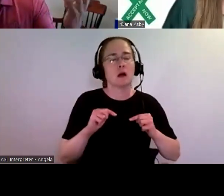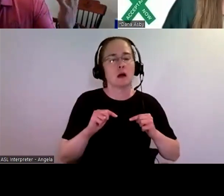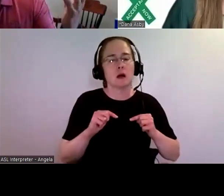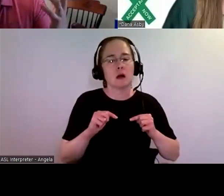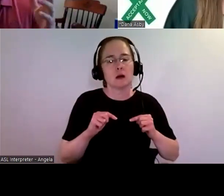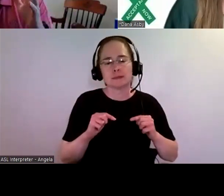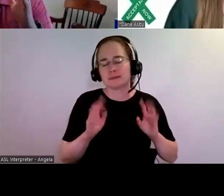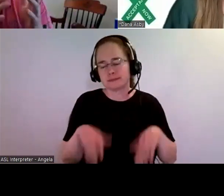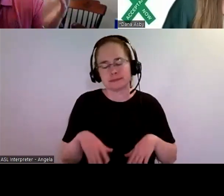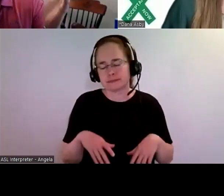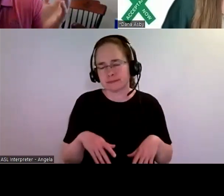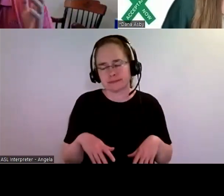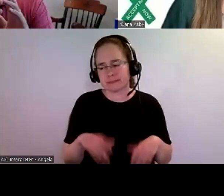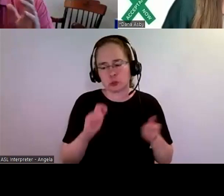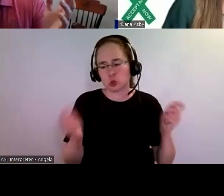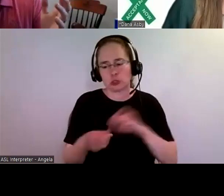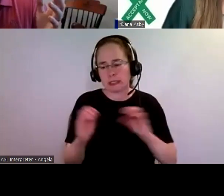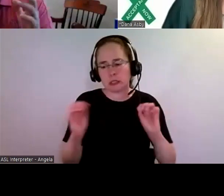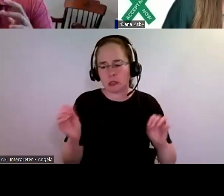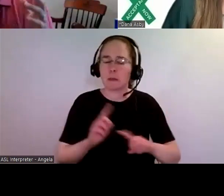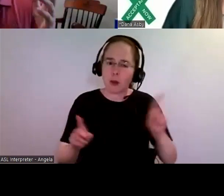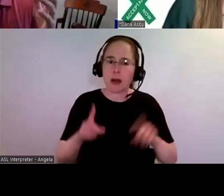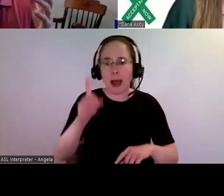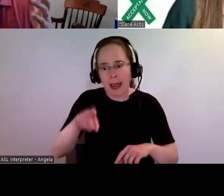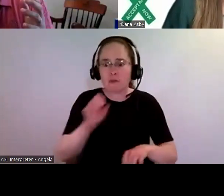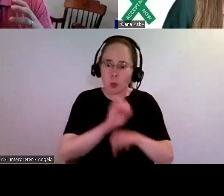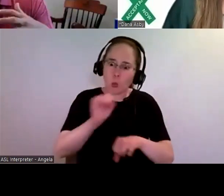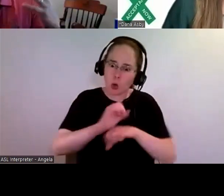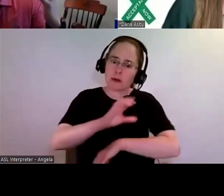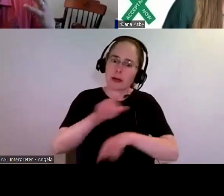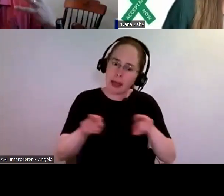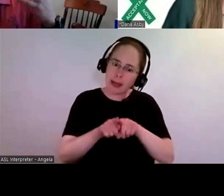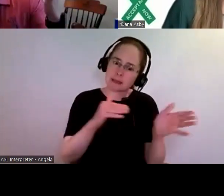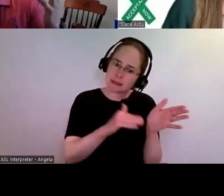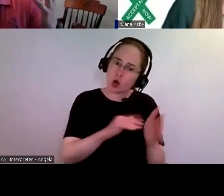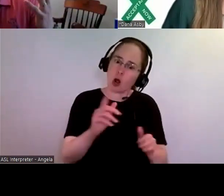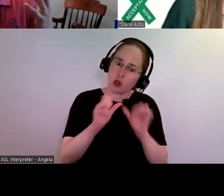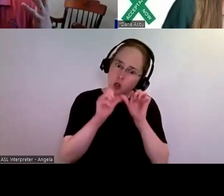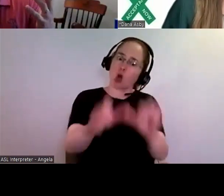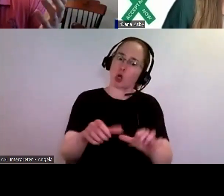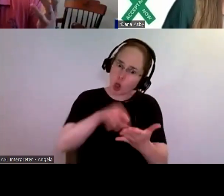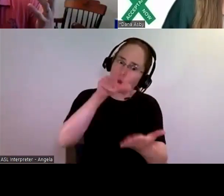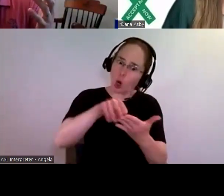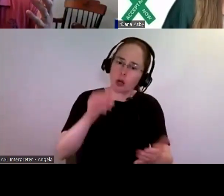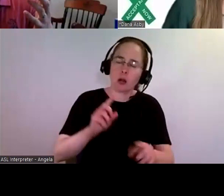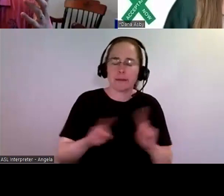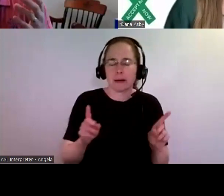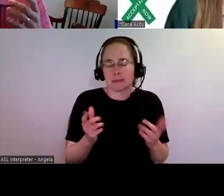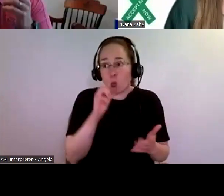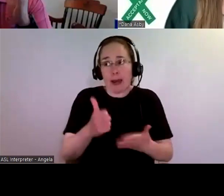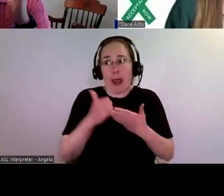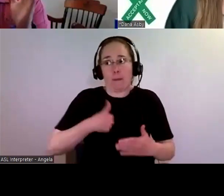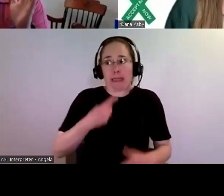would mean anything. I think you just have to be a clinician longer and learn to do it. And if you don't, it wouldn't have done me any good if I'd have told my younger self